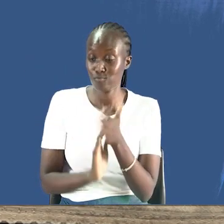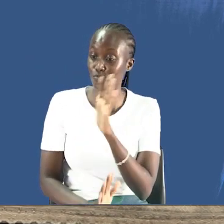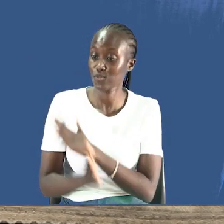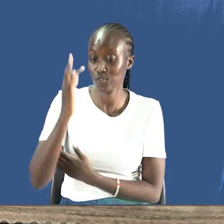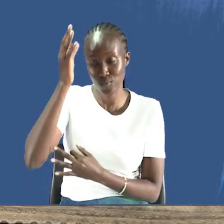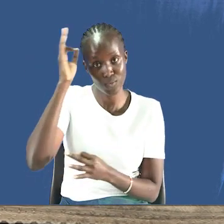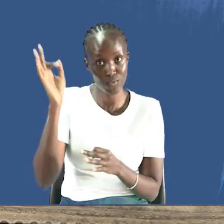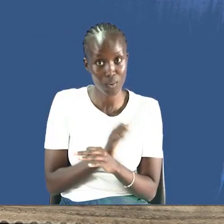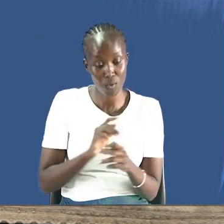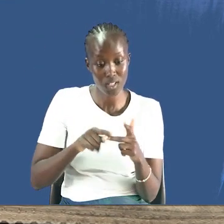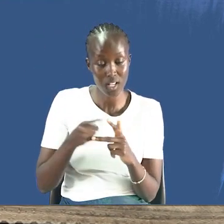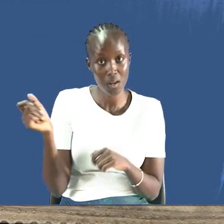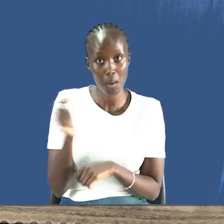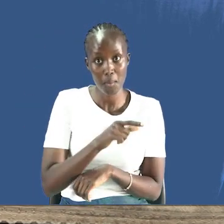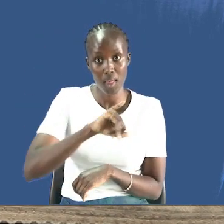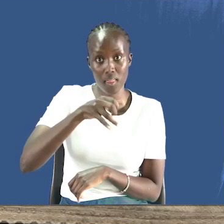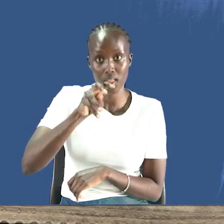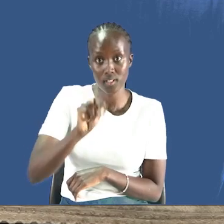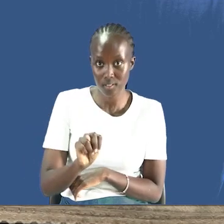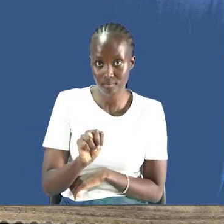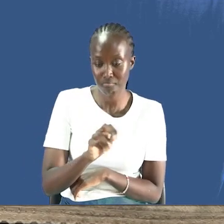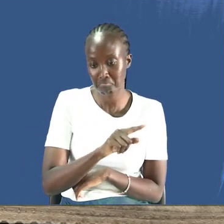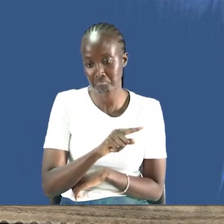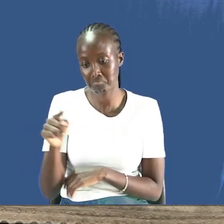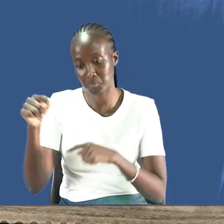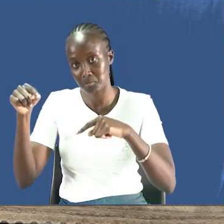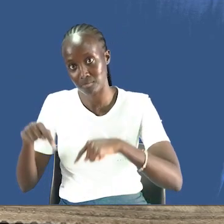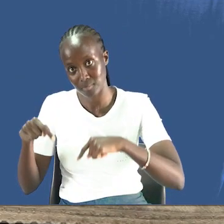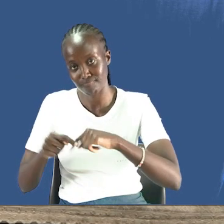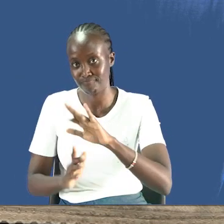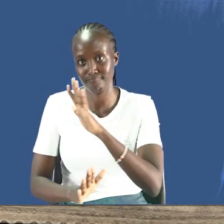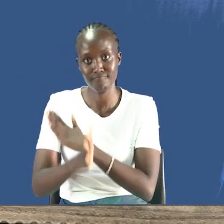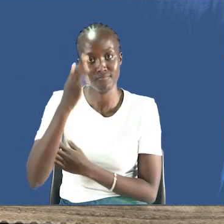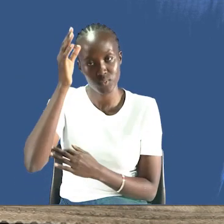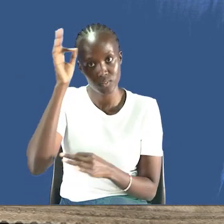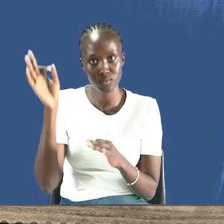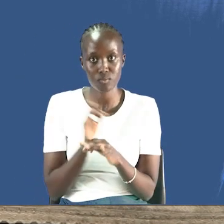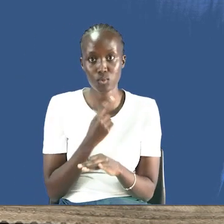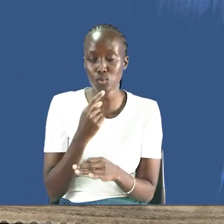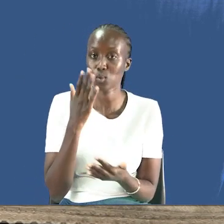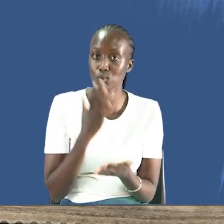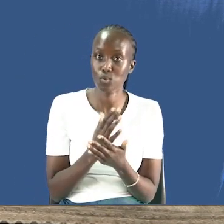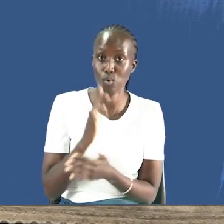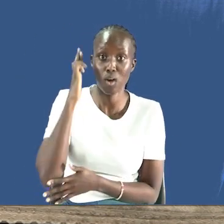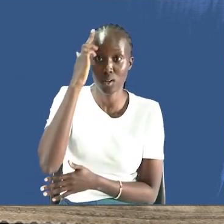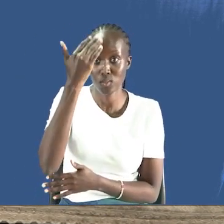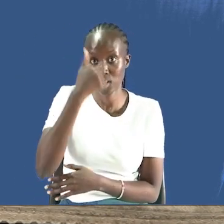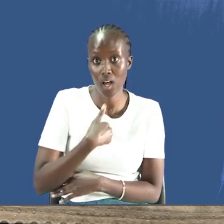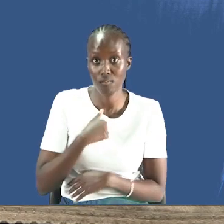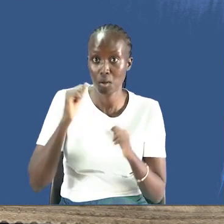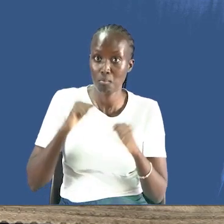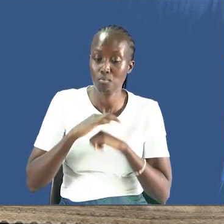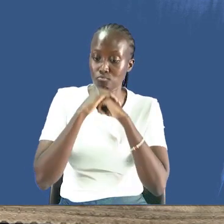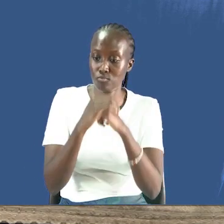us from January the 1st this year up to today. And so we have a reason to worship and to praise